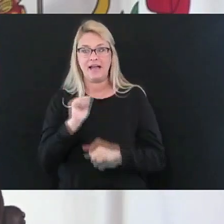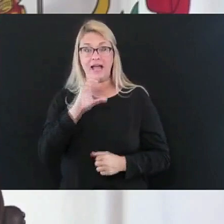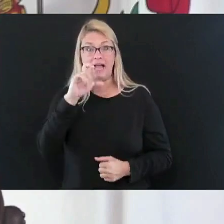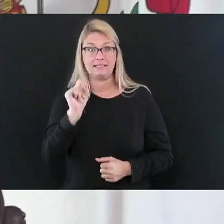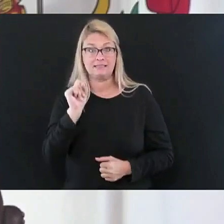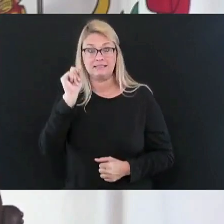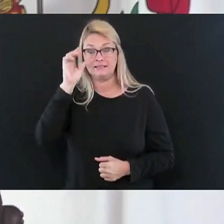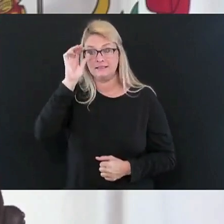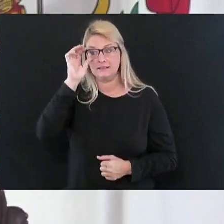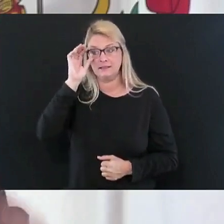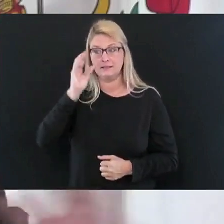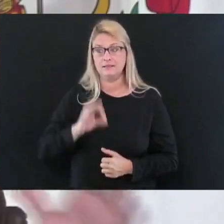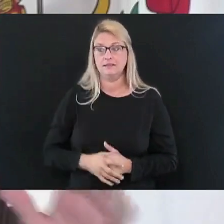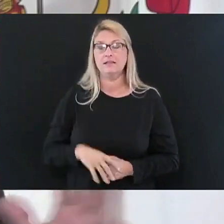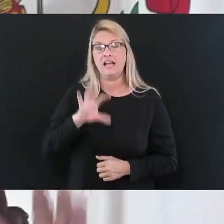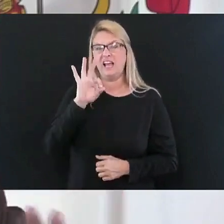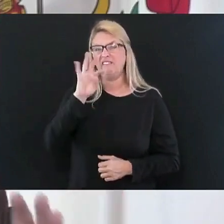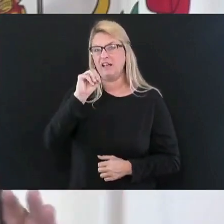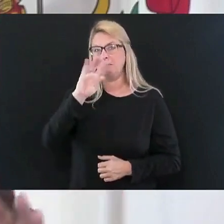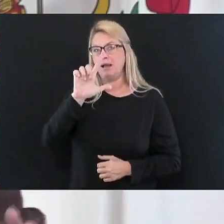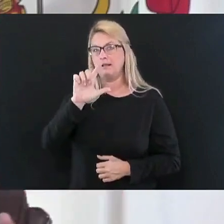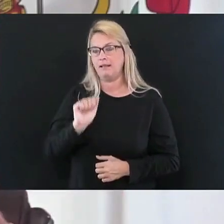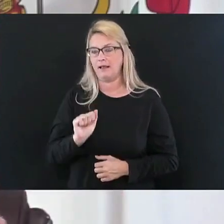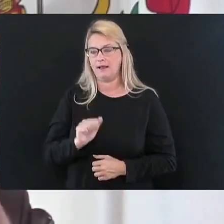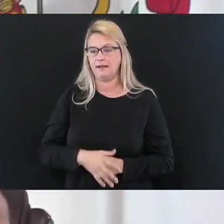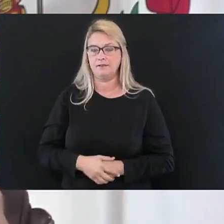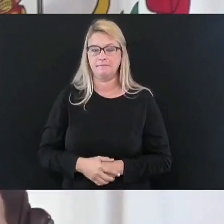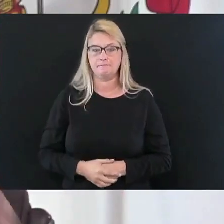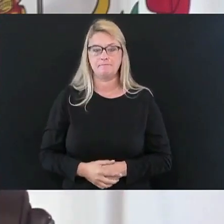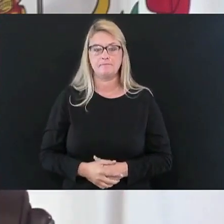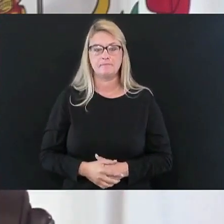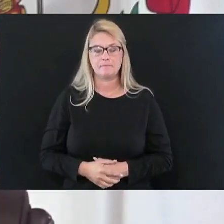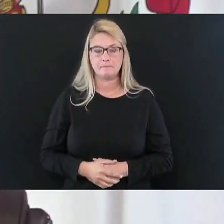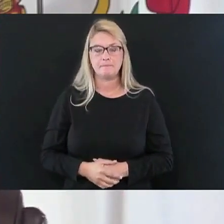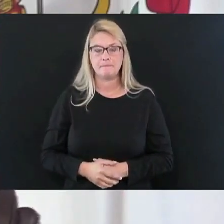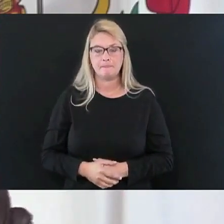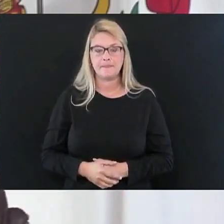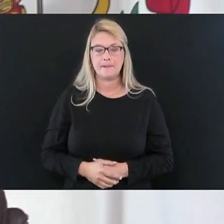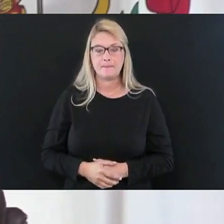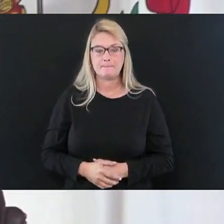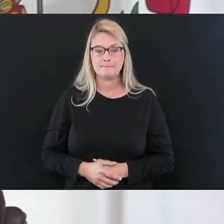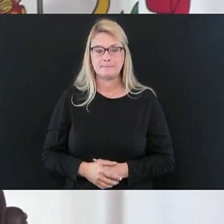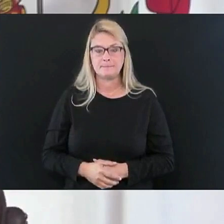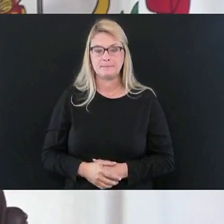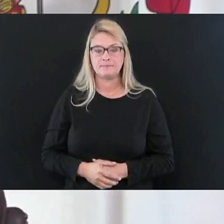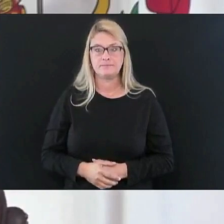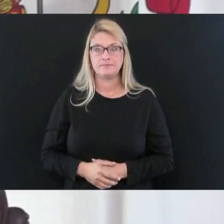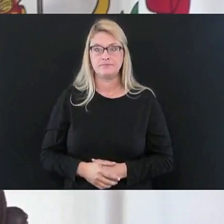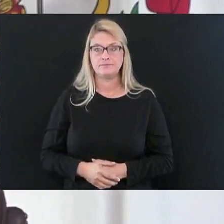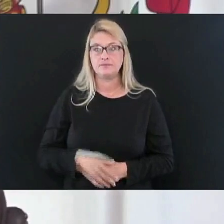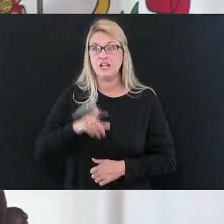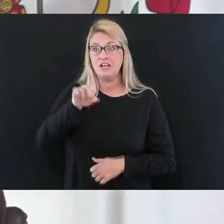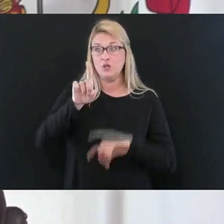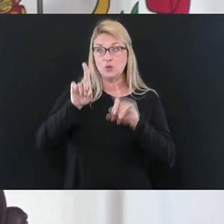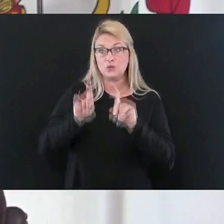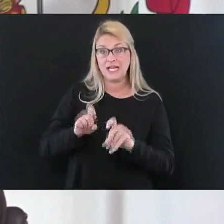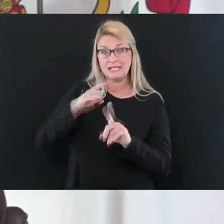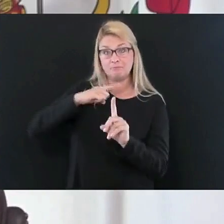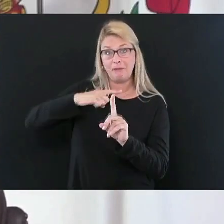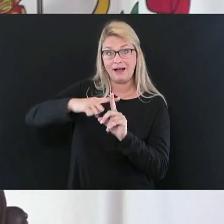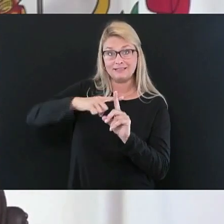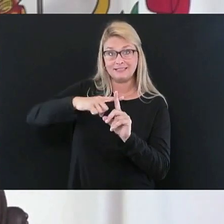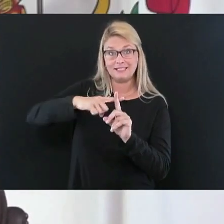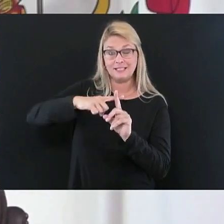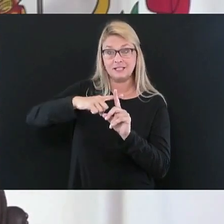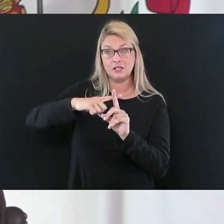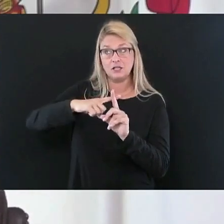too. But let's think about the practicality of this whole thing. You test positive and you're worried about a